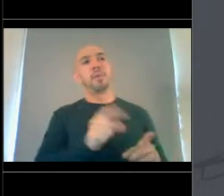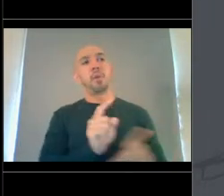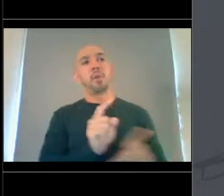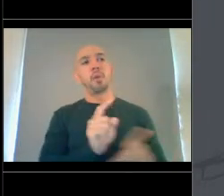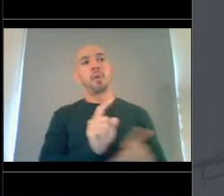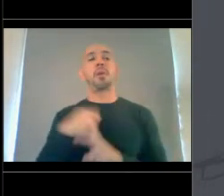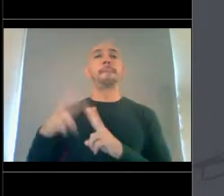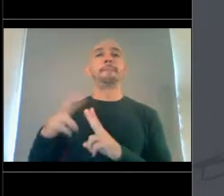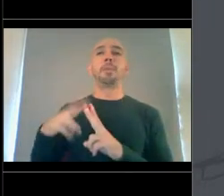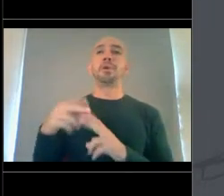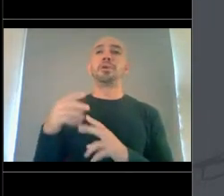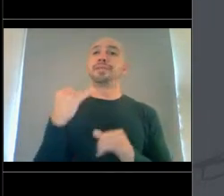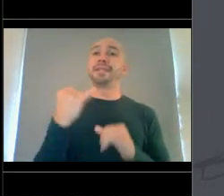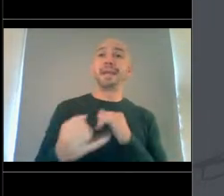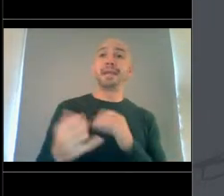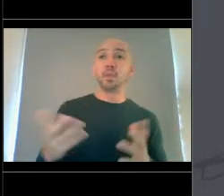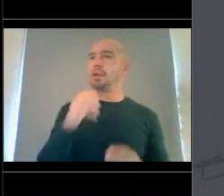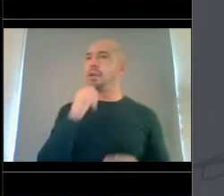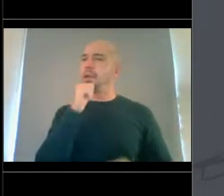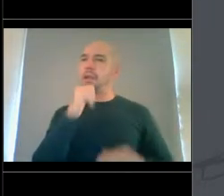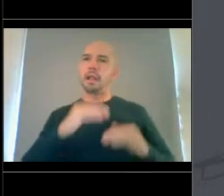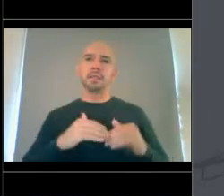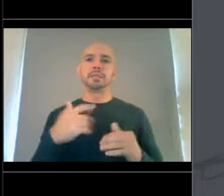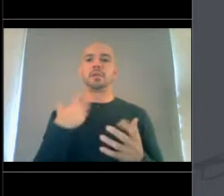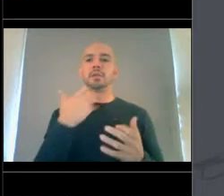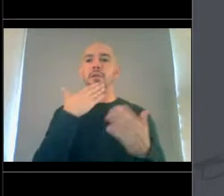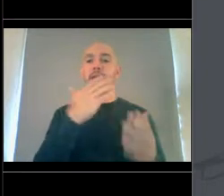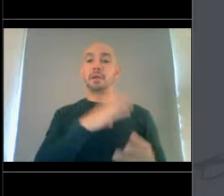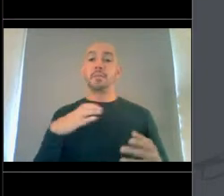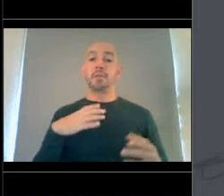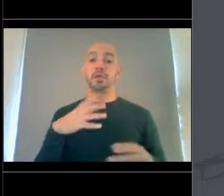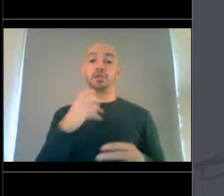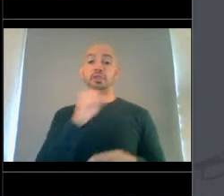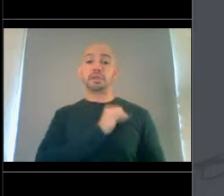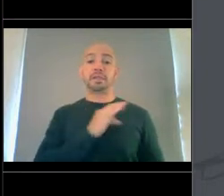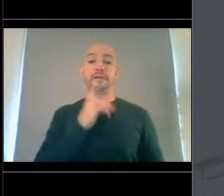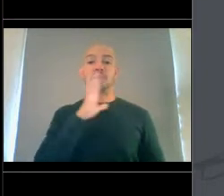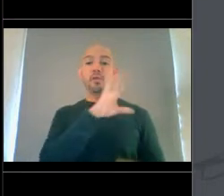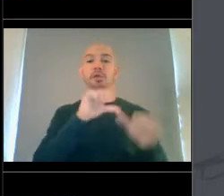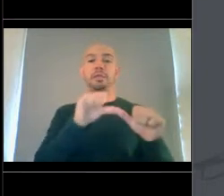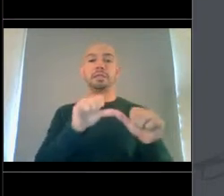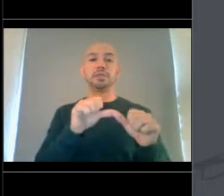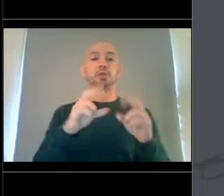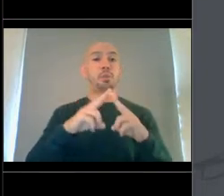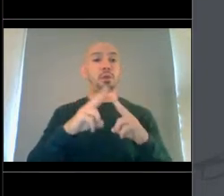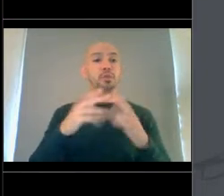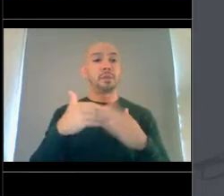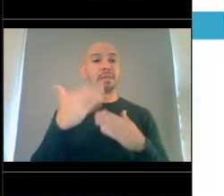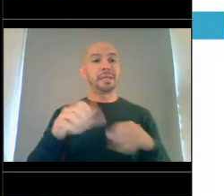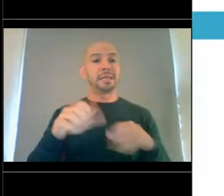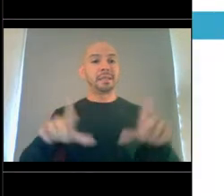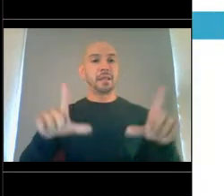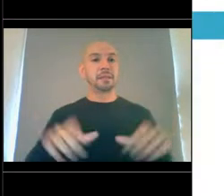and last but not least uh i want to thank commission staff for their continued partnership next slide